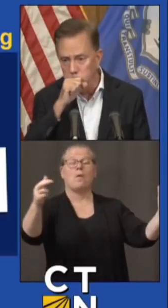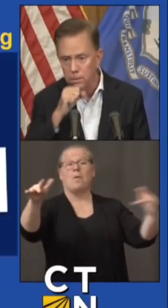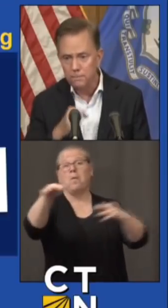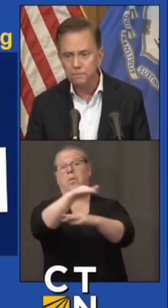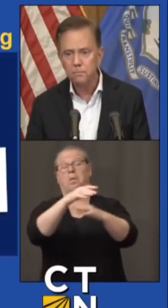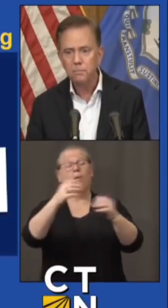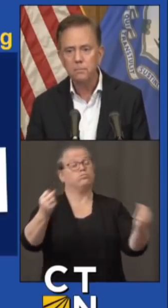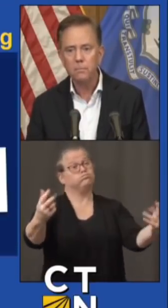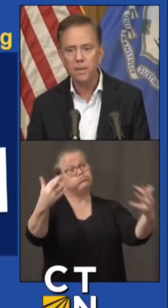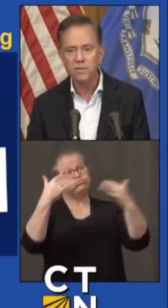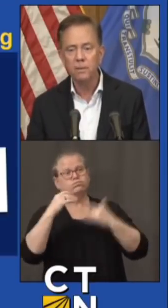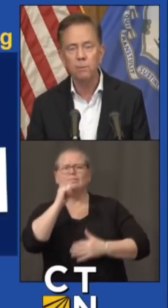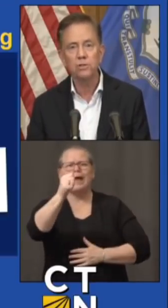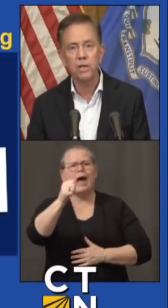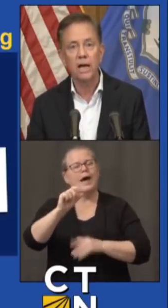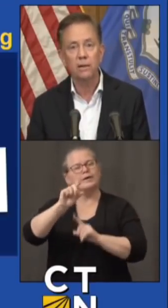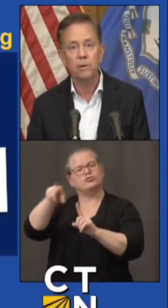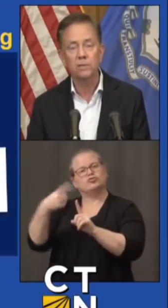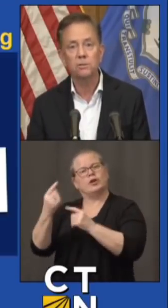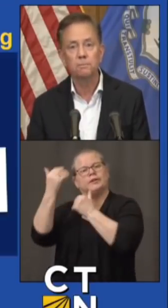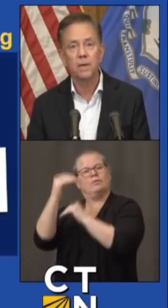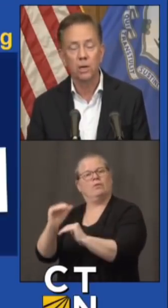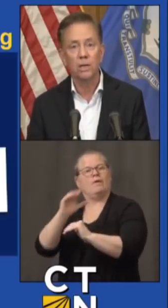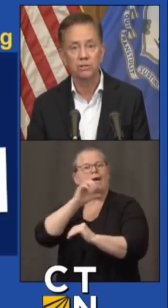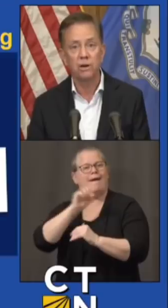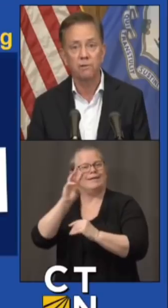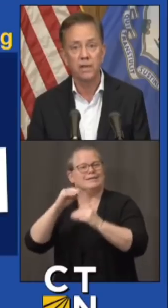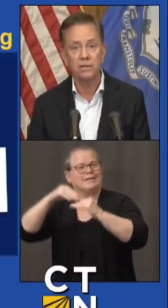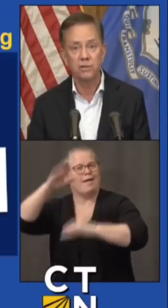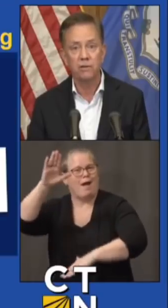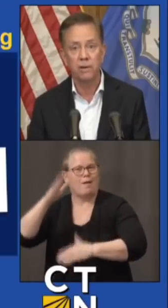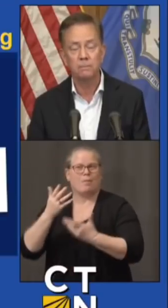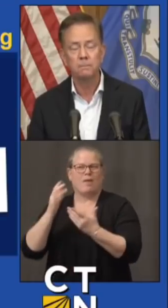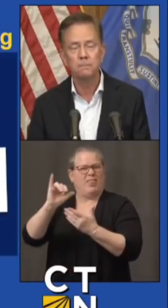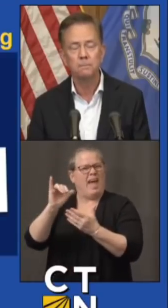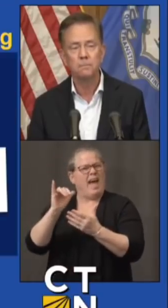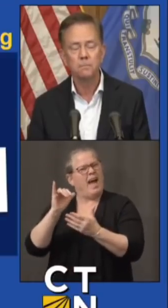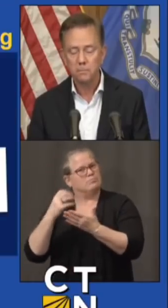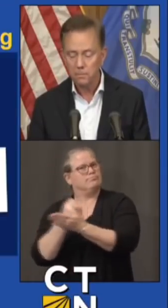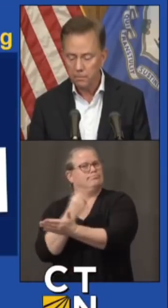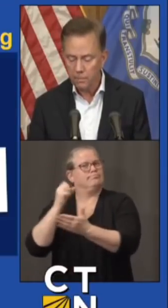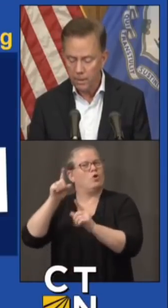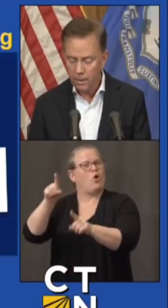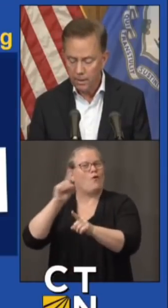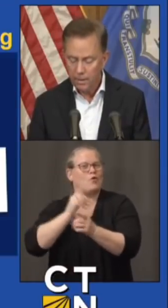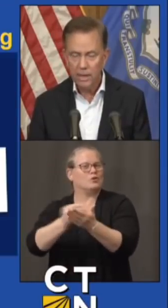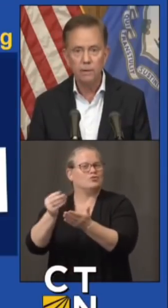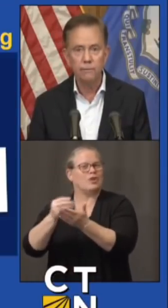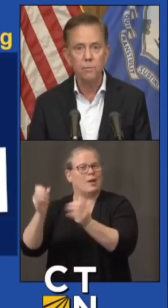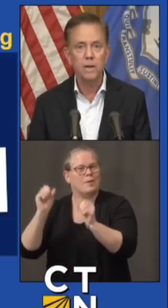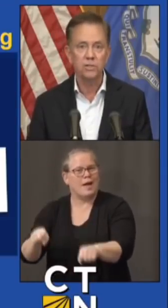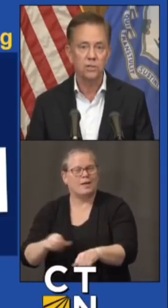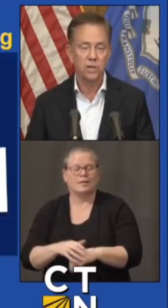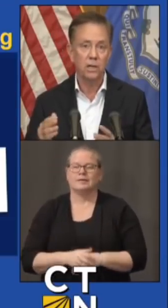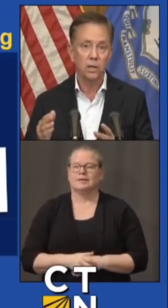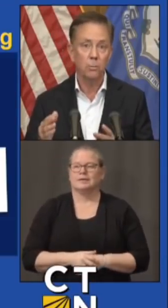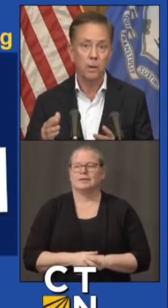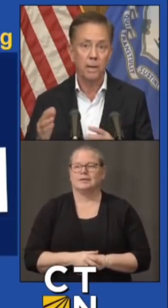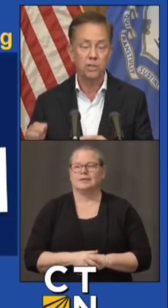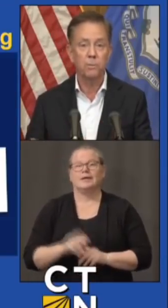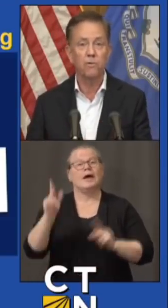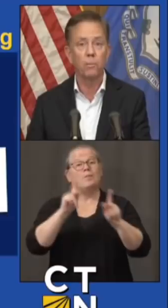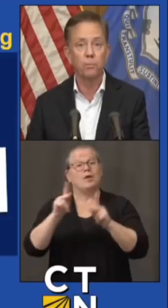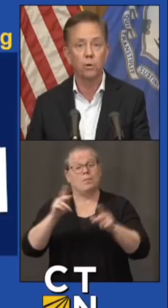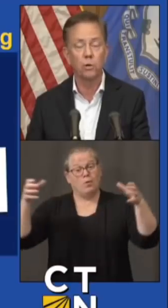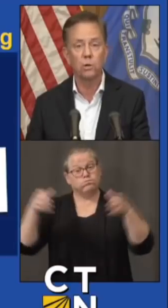now. 10-person gatherings. I know that's tough for Thanksgiving. And in a few minutes, I'll tell you a little bit